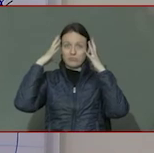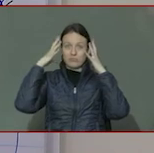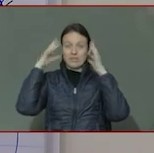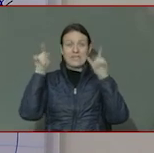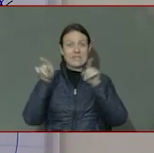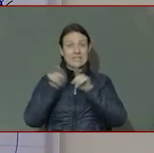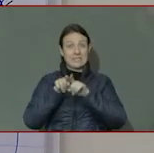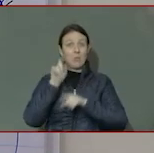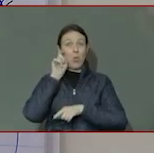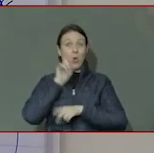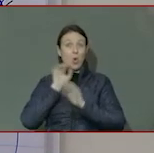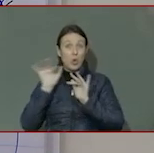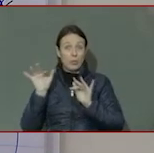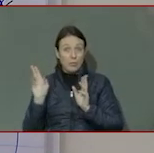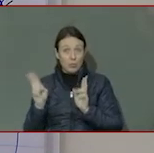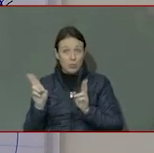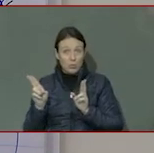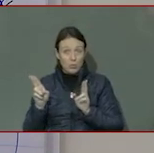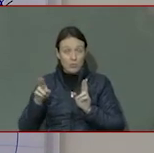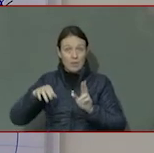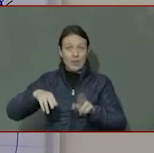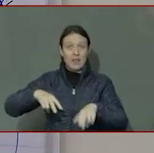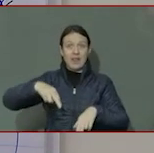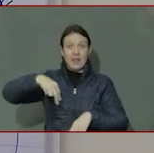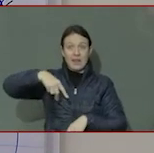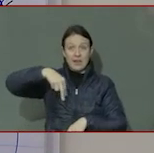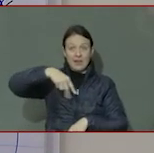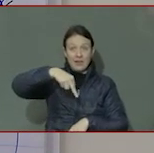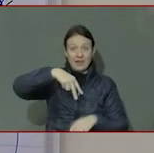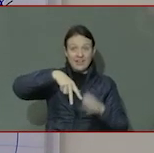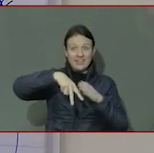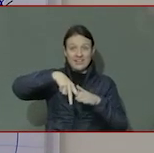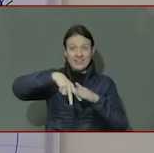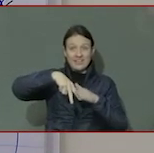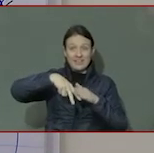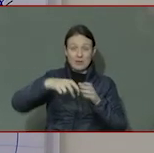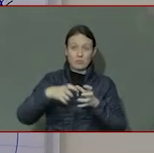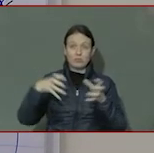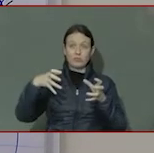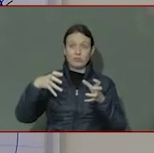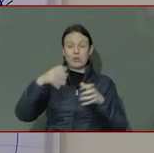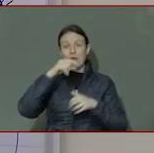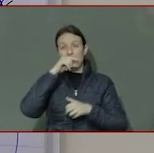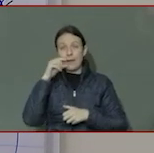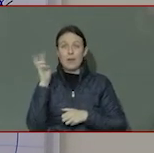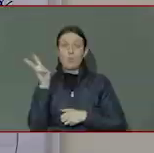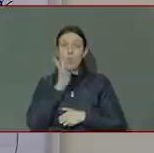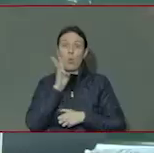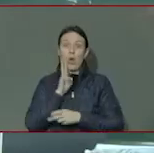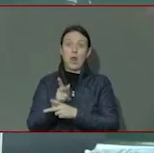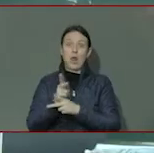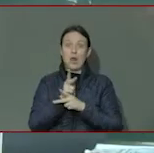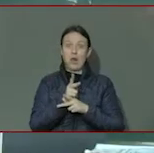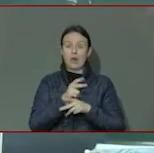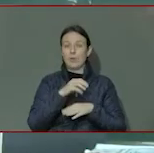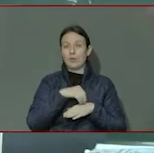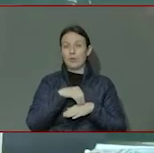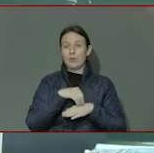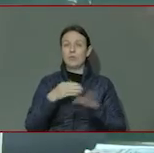mother, legs swollen. Then the person has water retention. Then they go to the